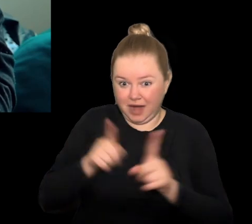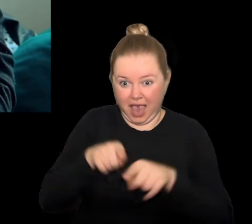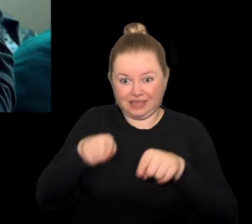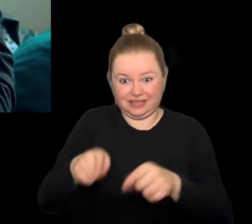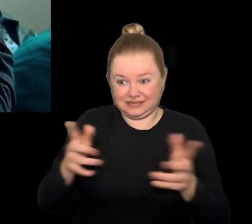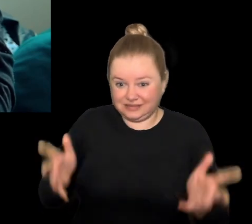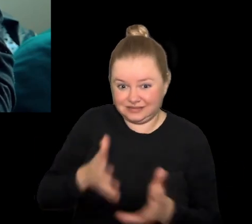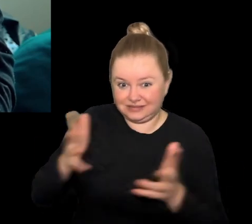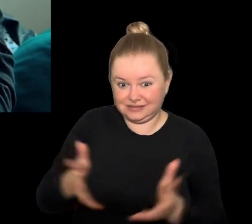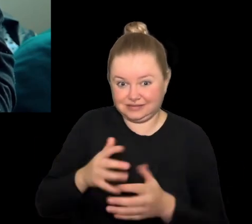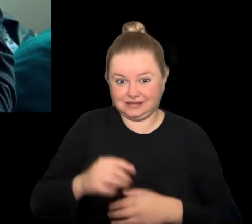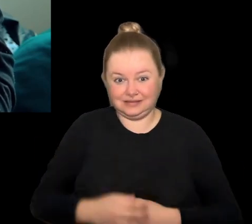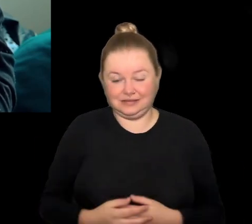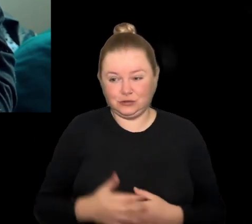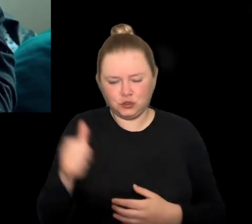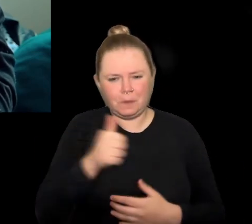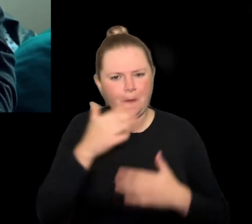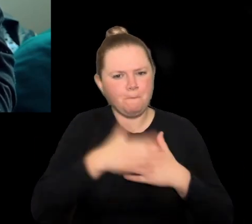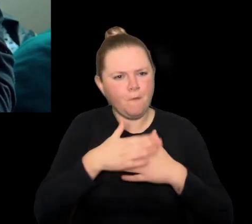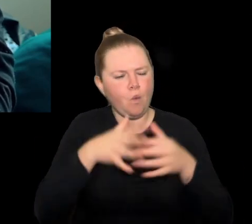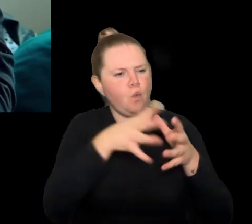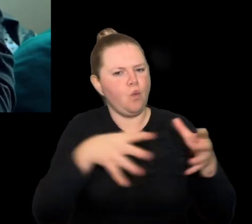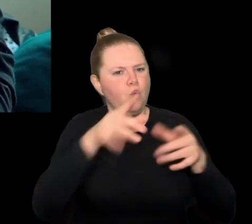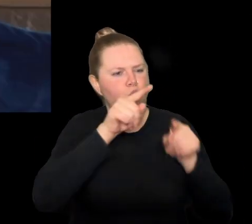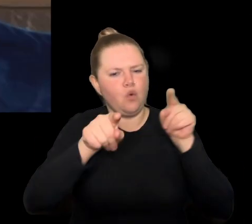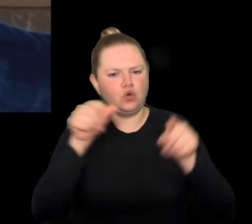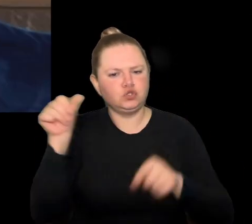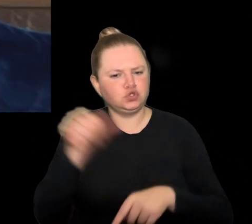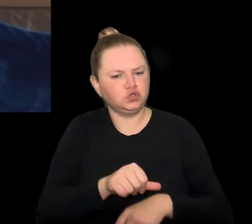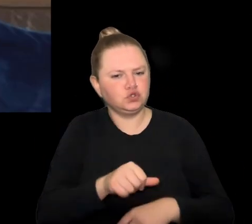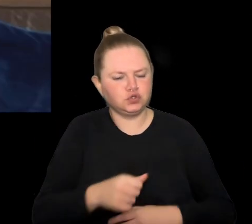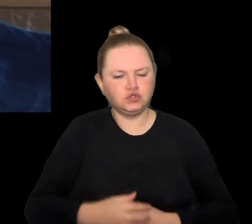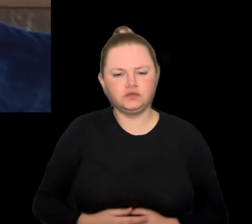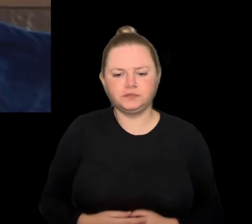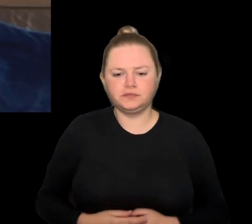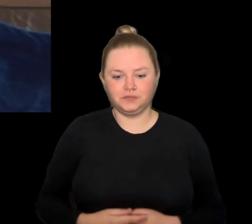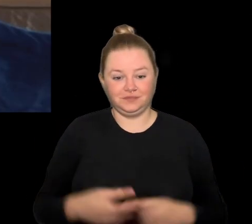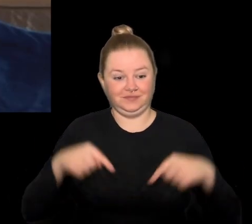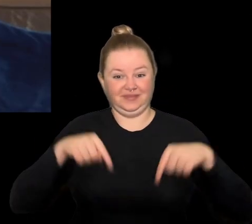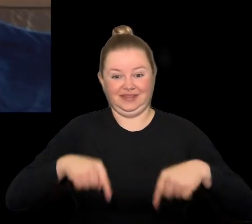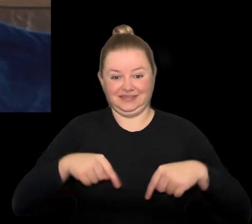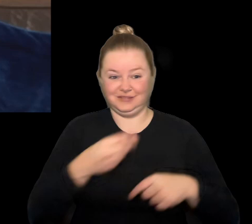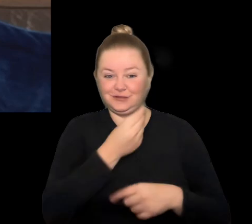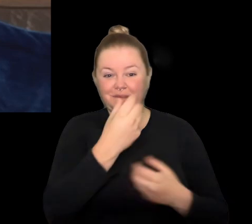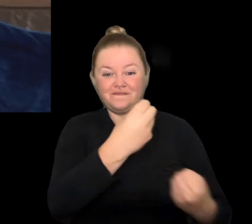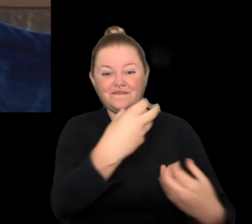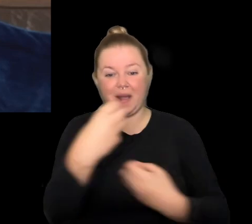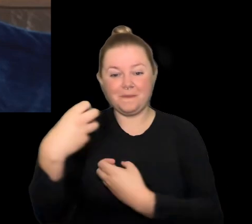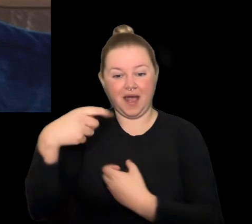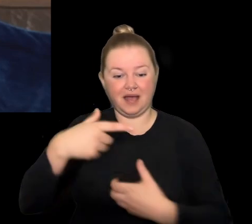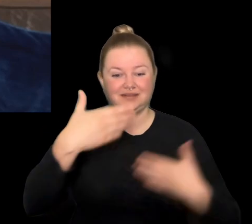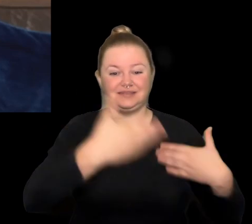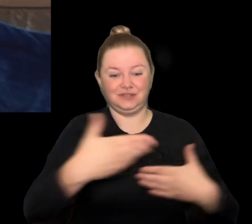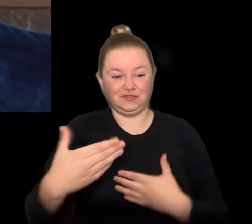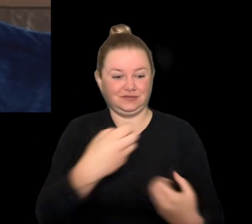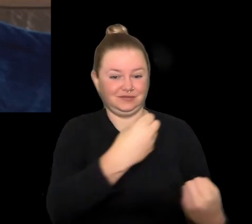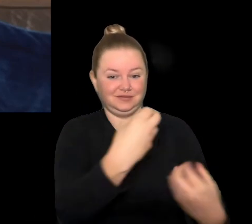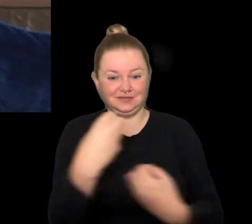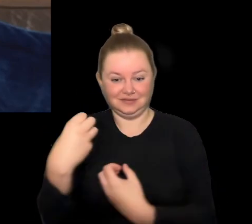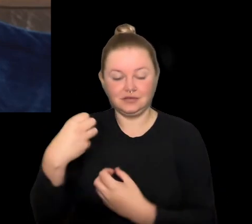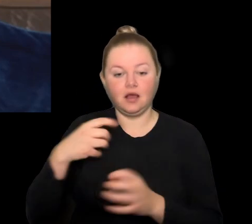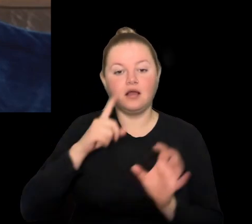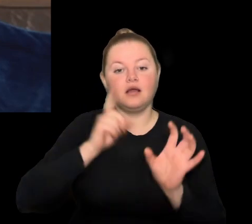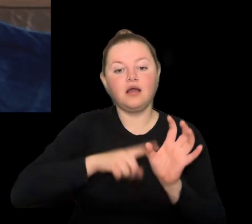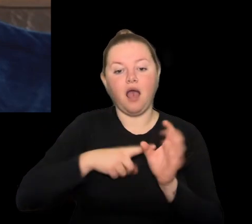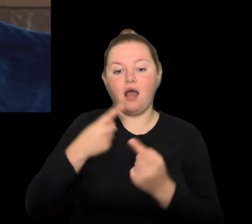of things, there should be more and more. And this is some feedback that we've had since that session, that the young